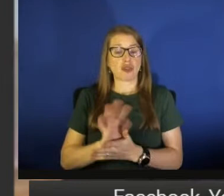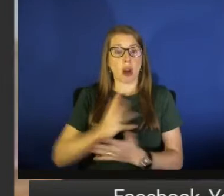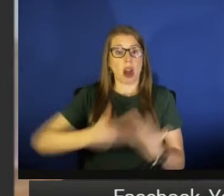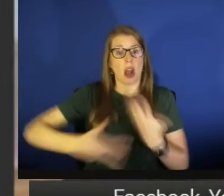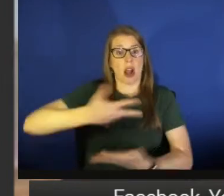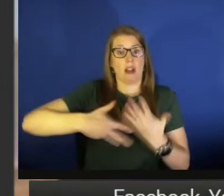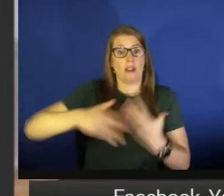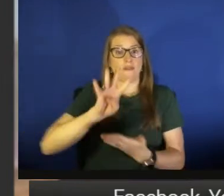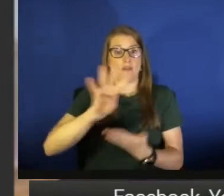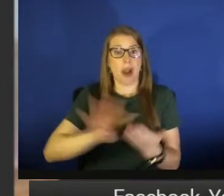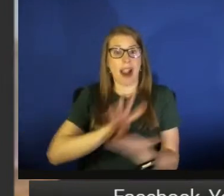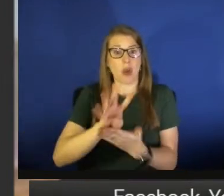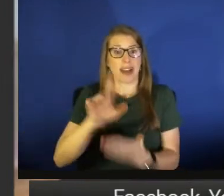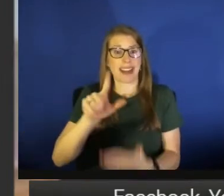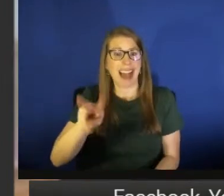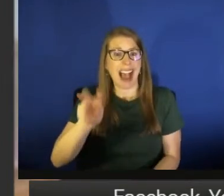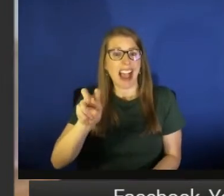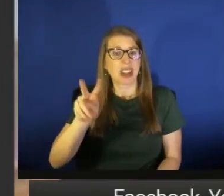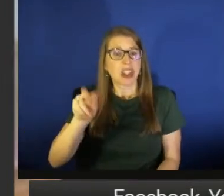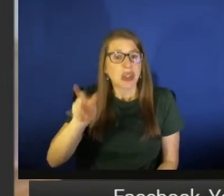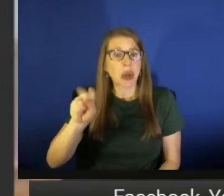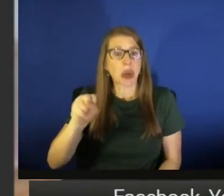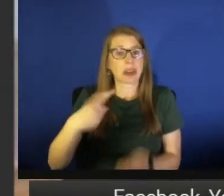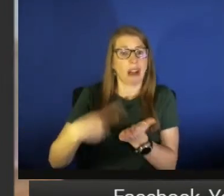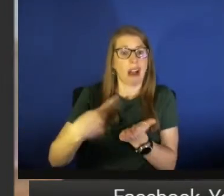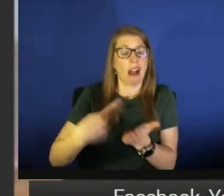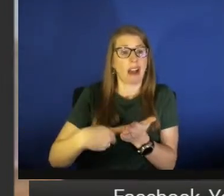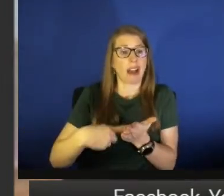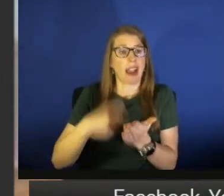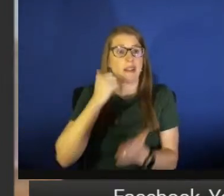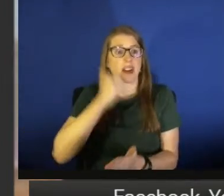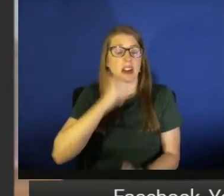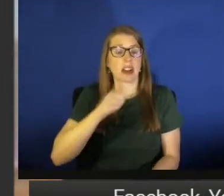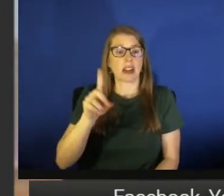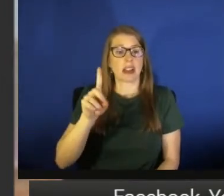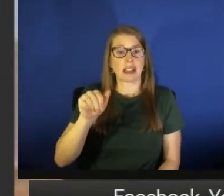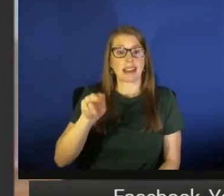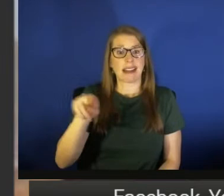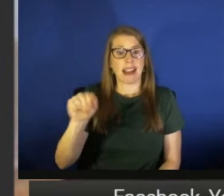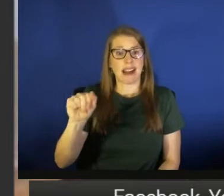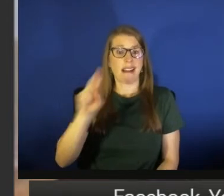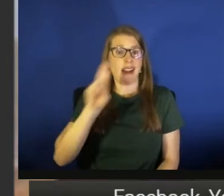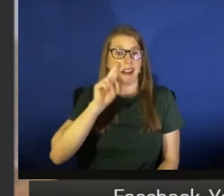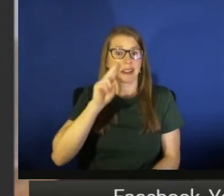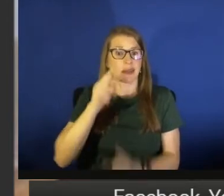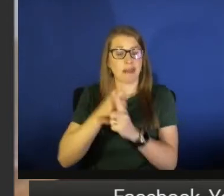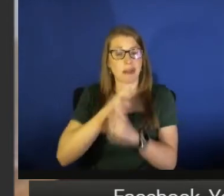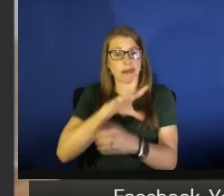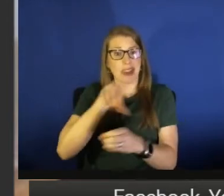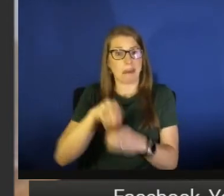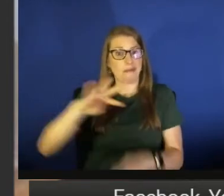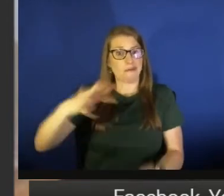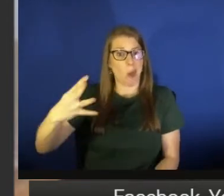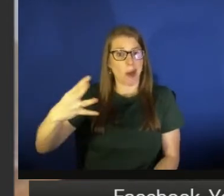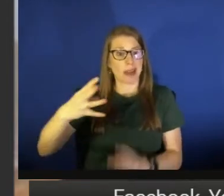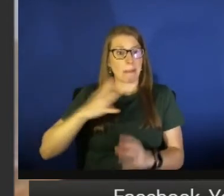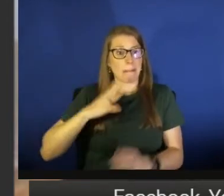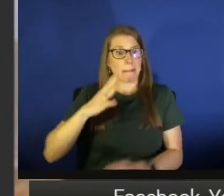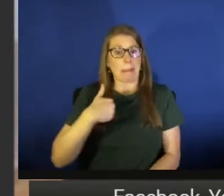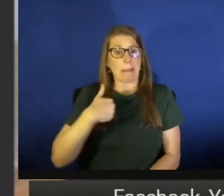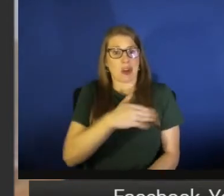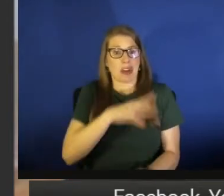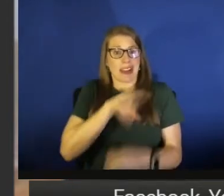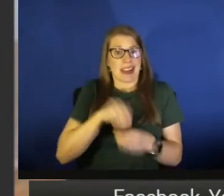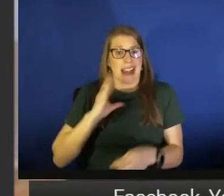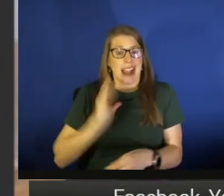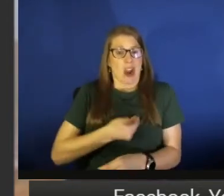talk a day. We joke that Dr. Dana Hawkinson became like the fourth member of our show because information was coming in so